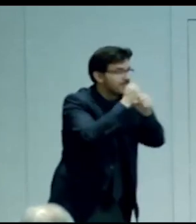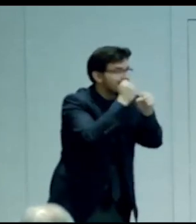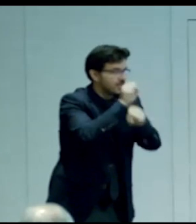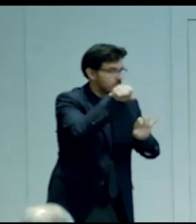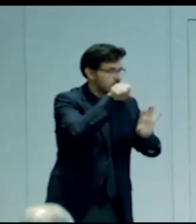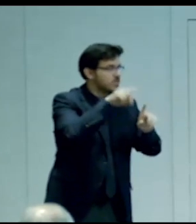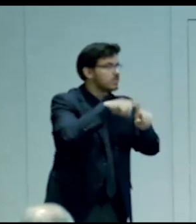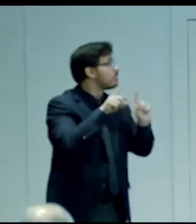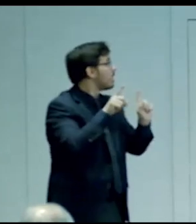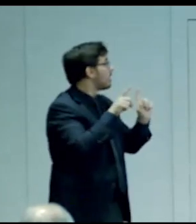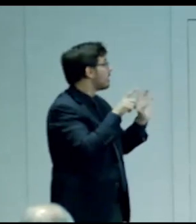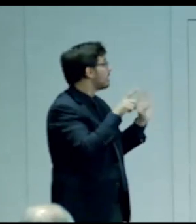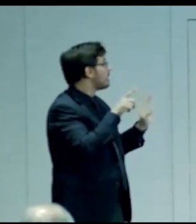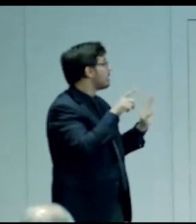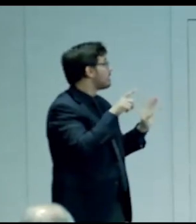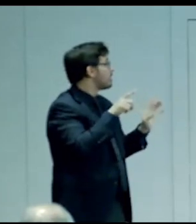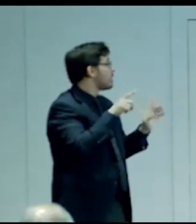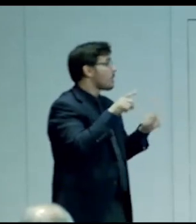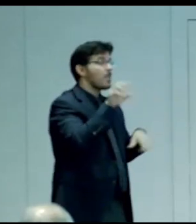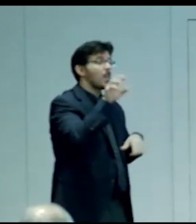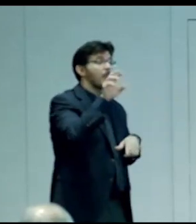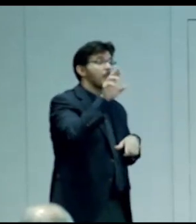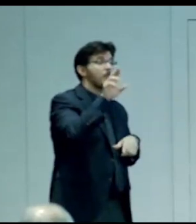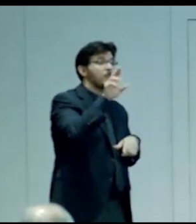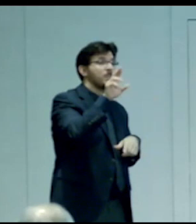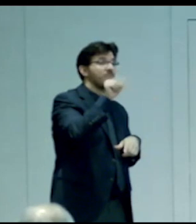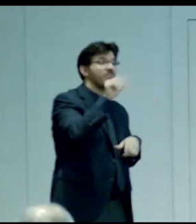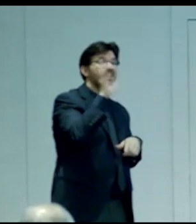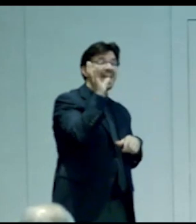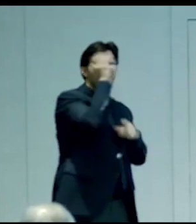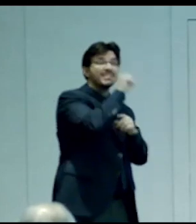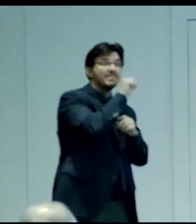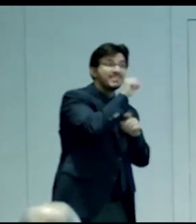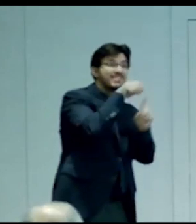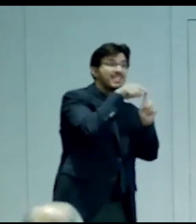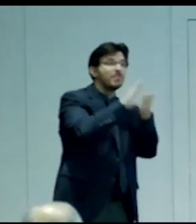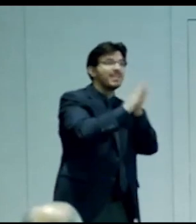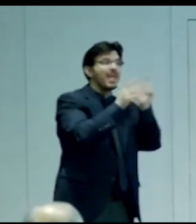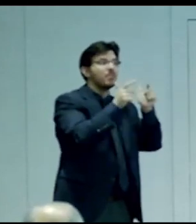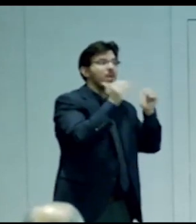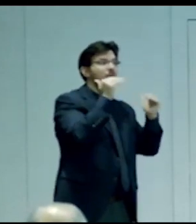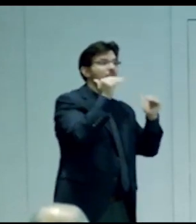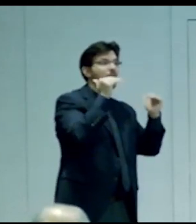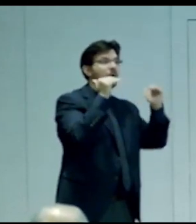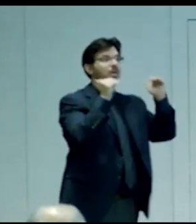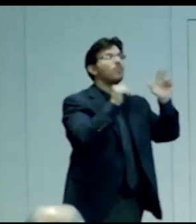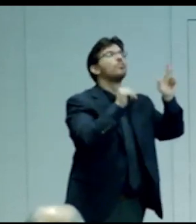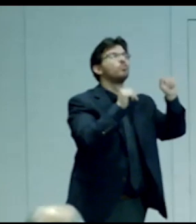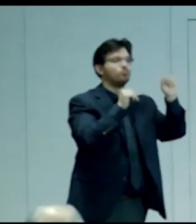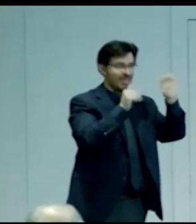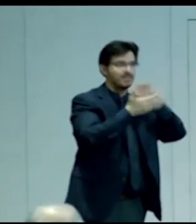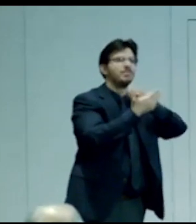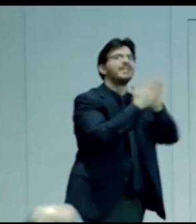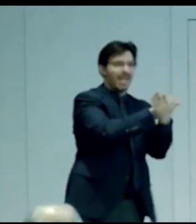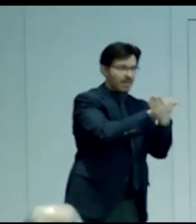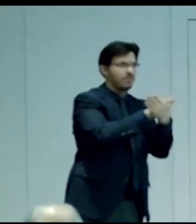the race estimate of the effect became larger and was statistically significant.